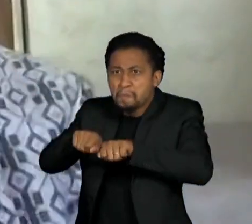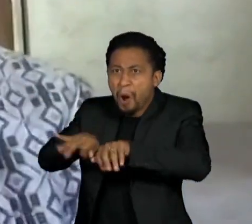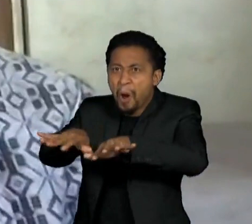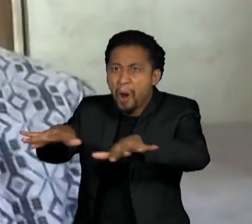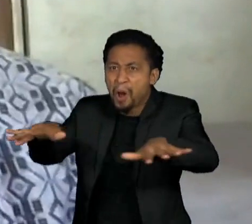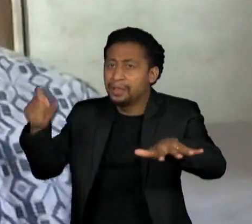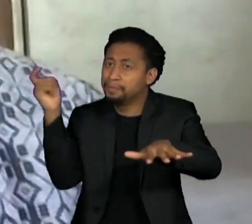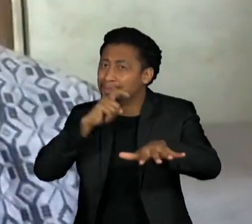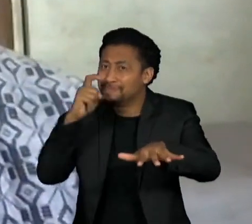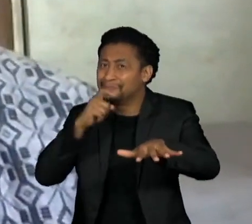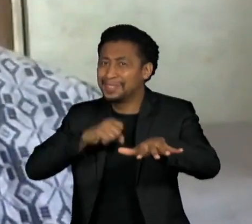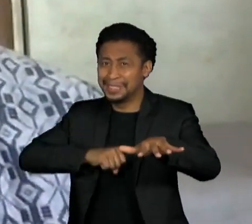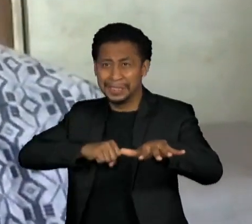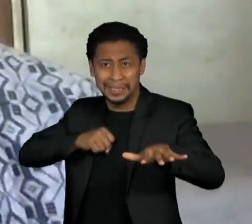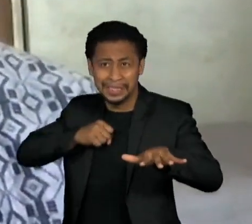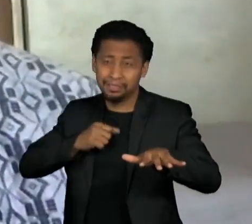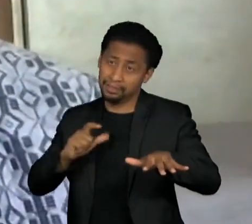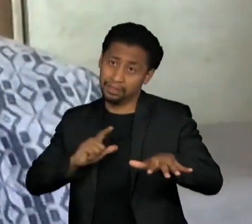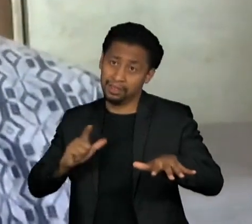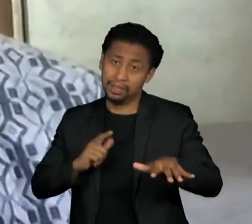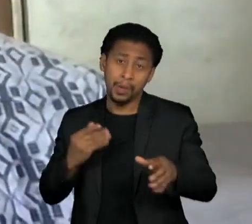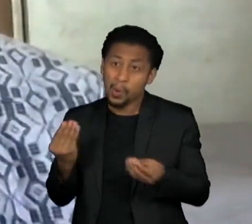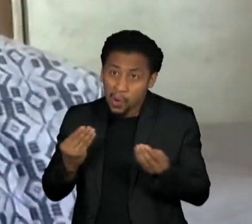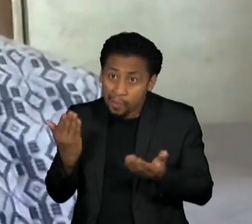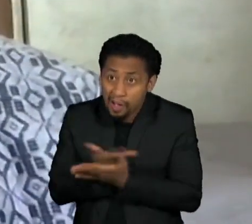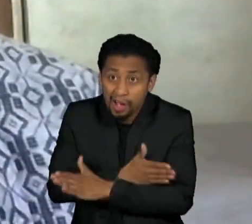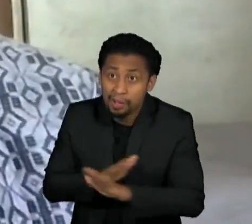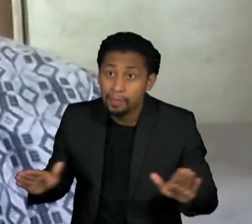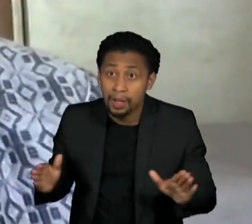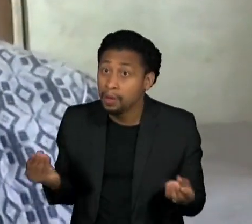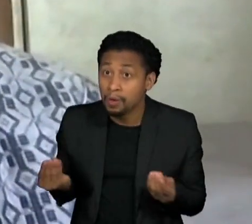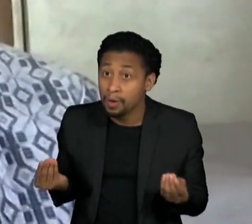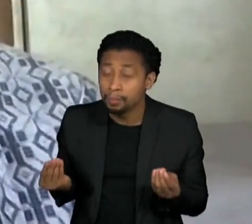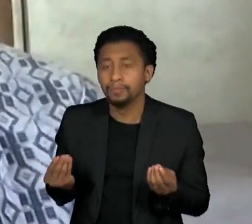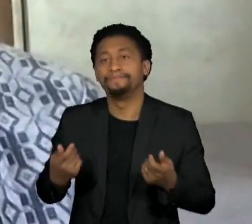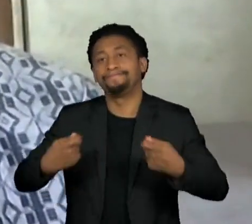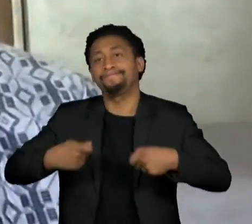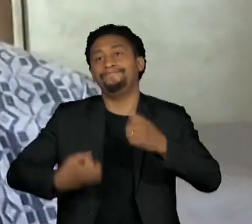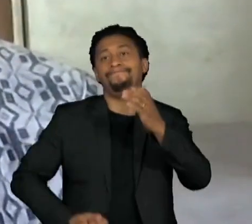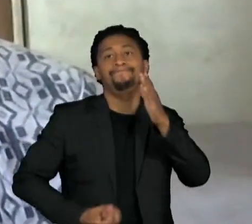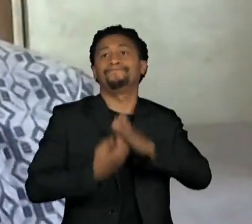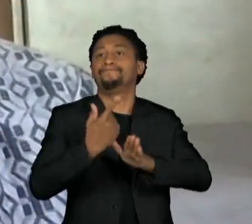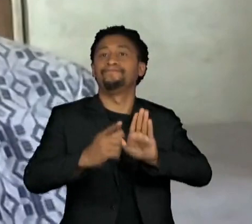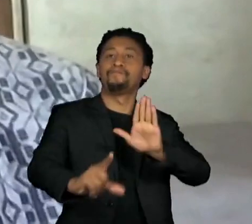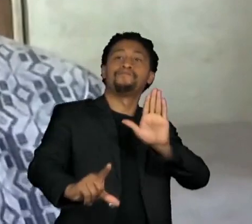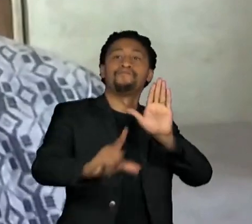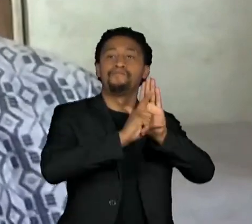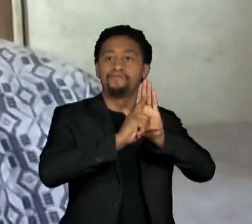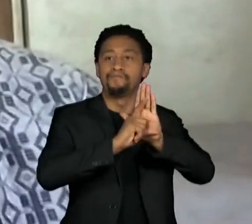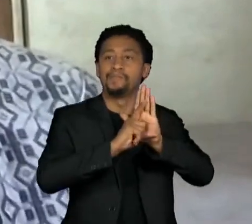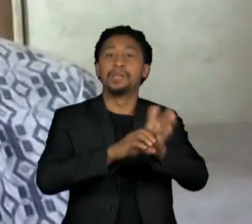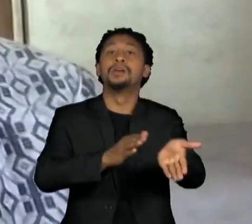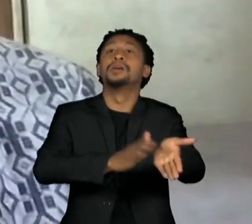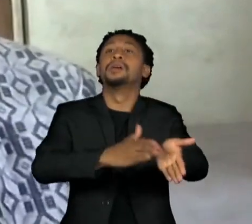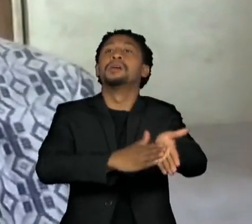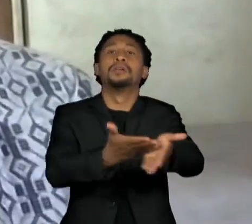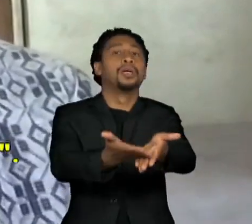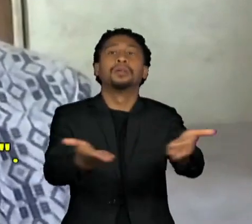problem. How do we stop it? Laws. We must demand